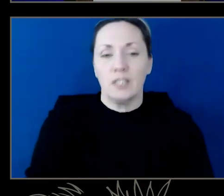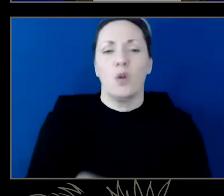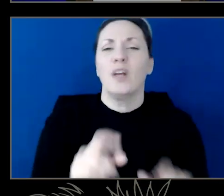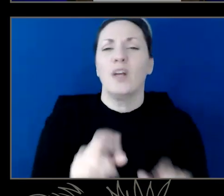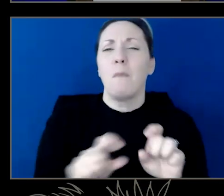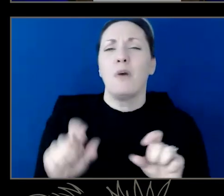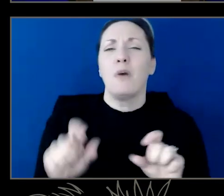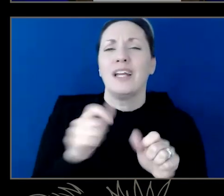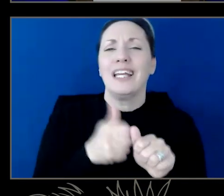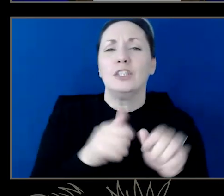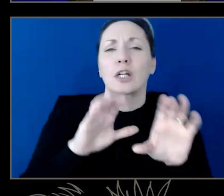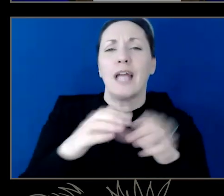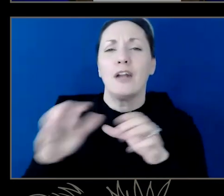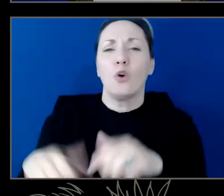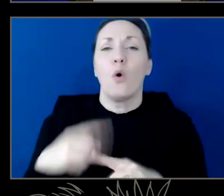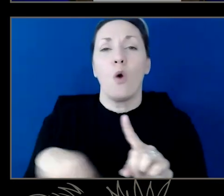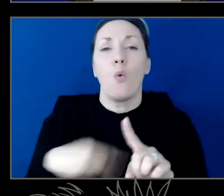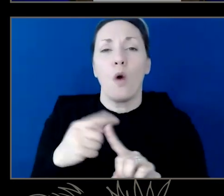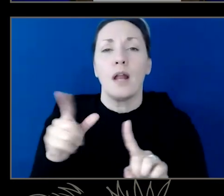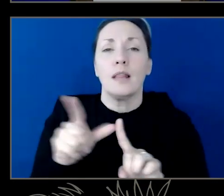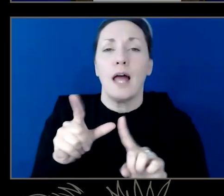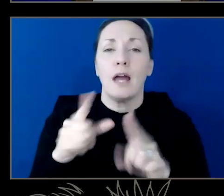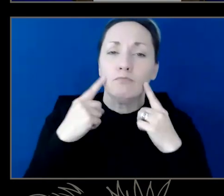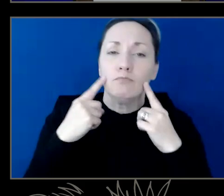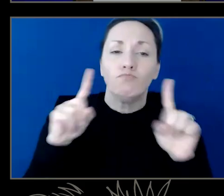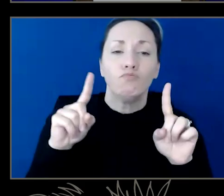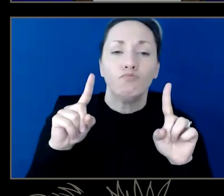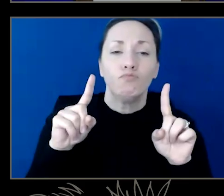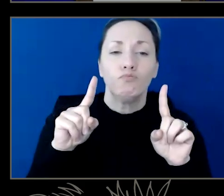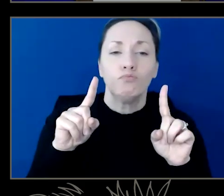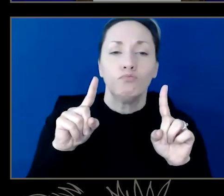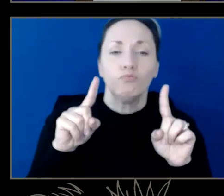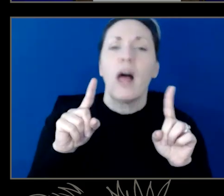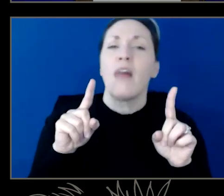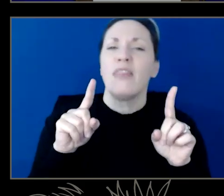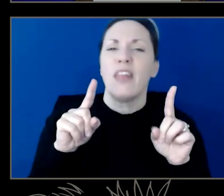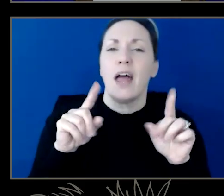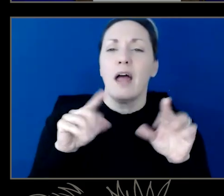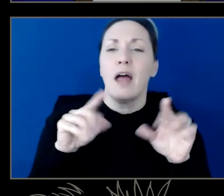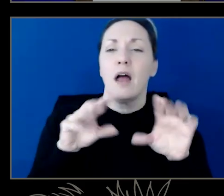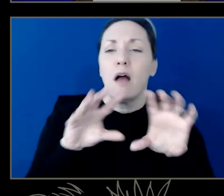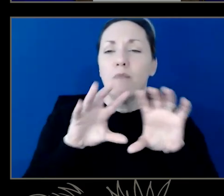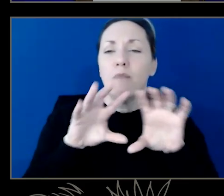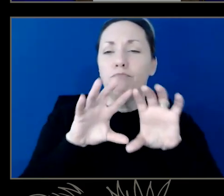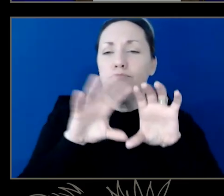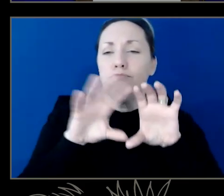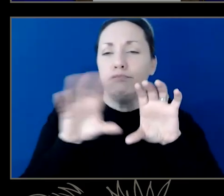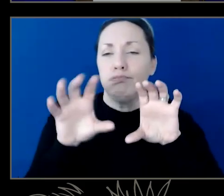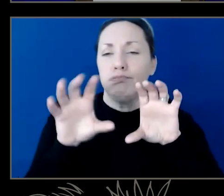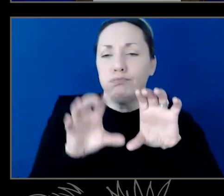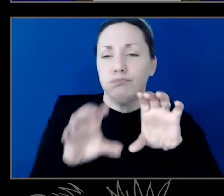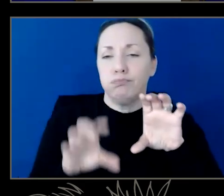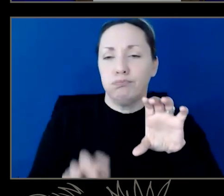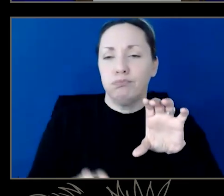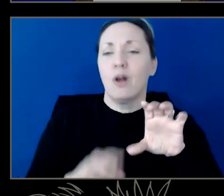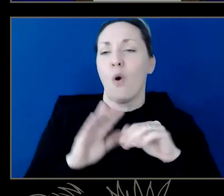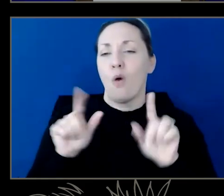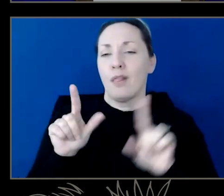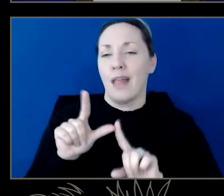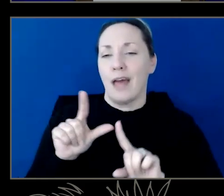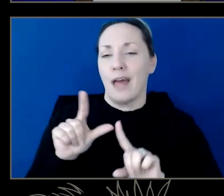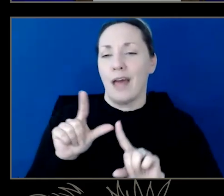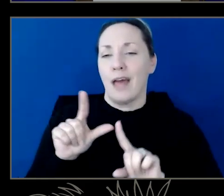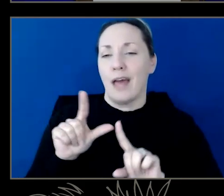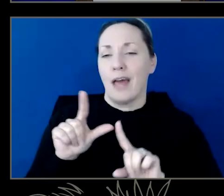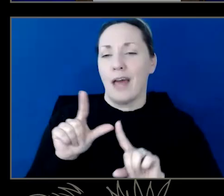when a letter was completed, it filled up like the entire letter, and once all of the letters are done, you win the